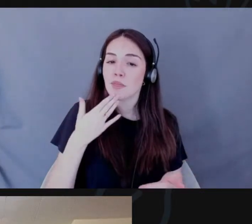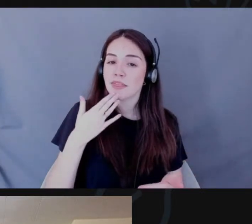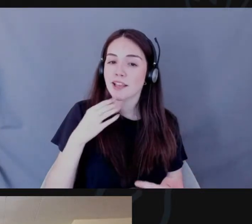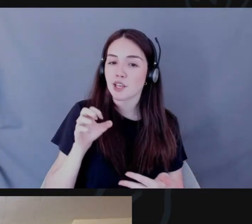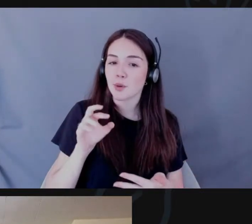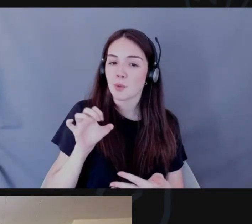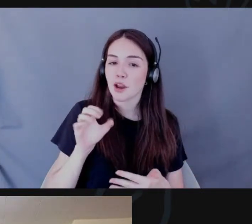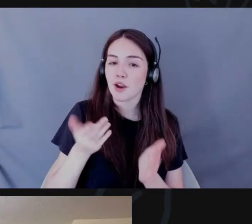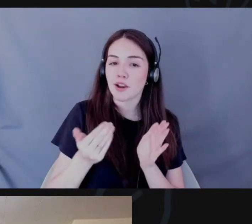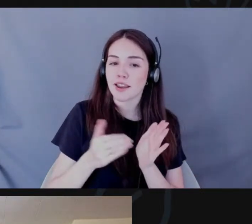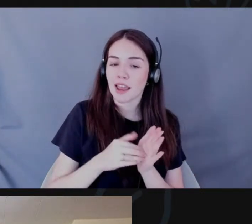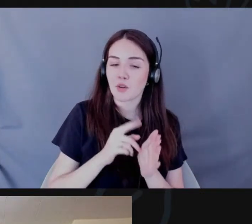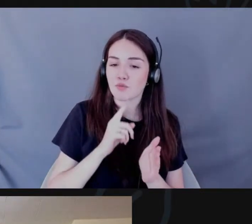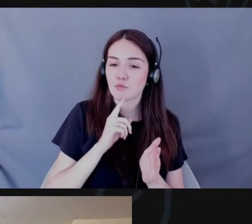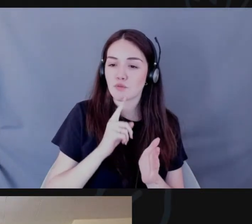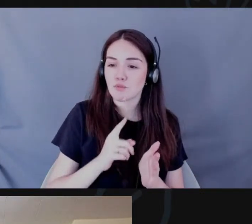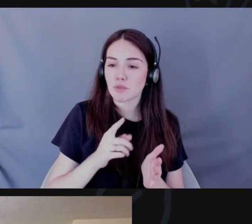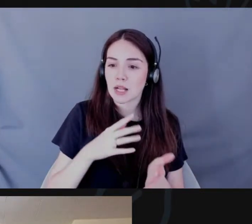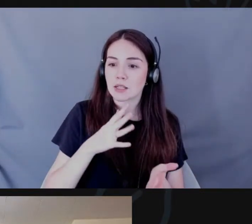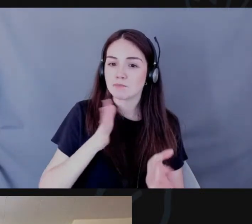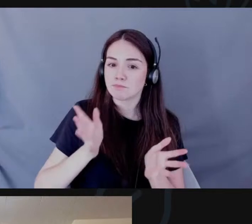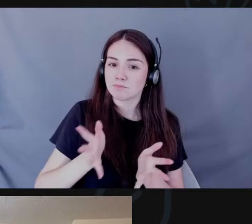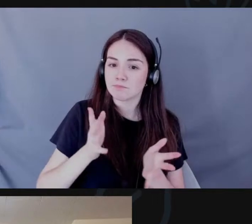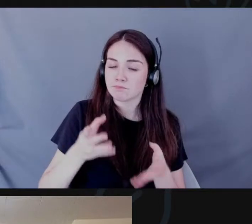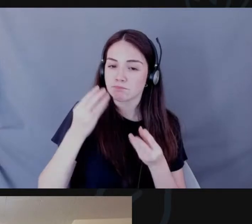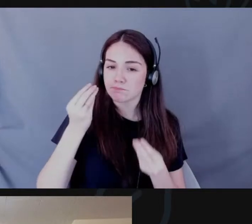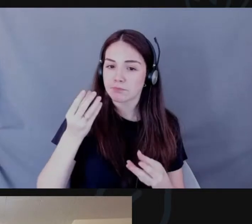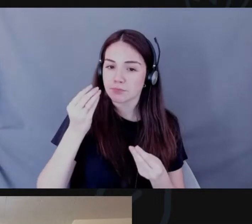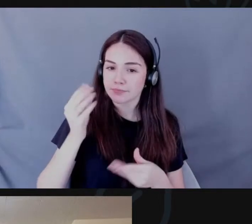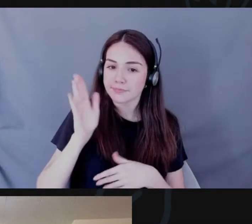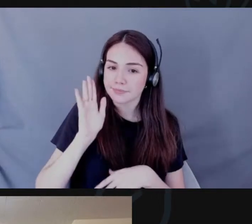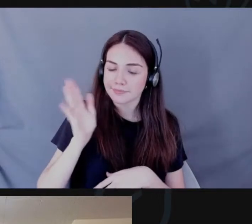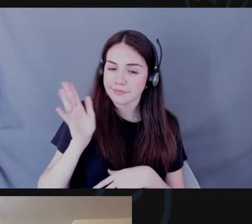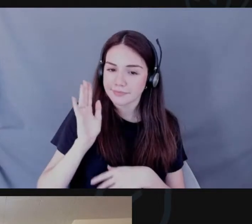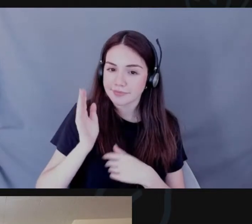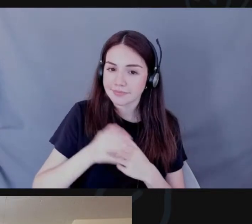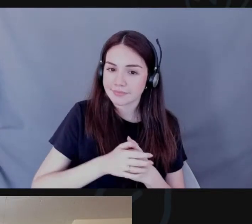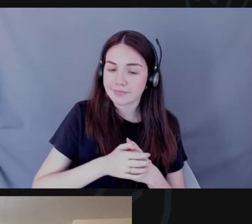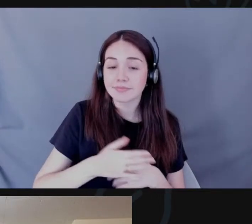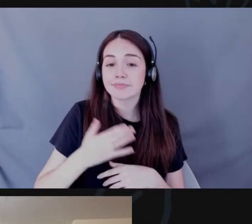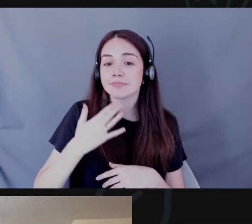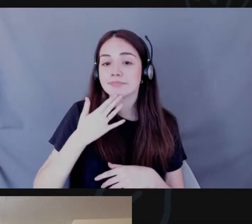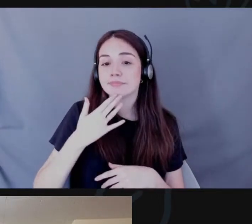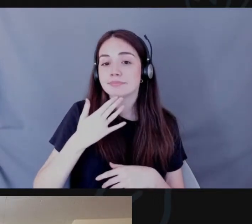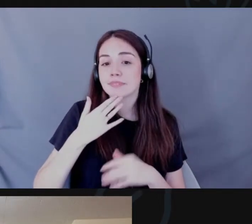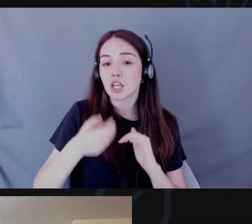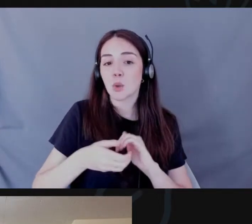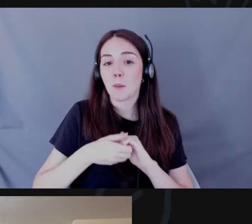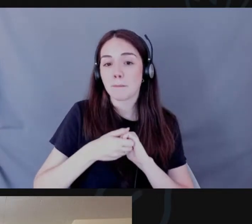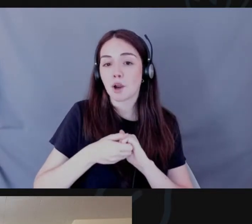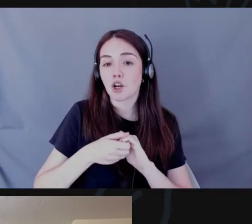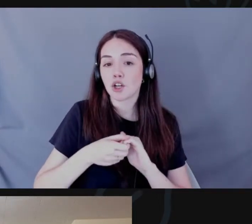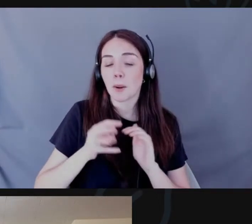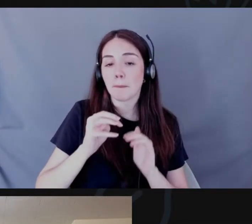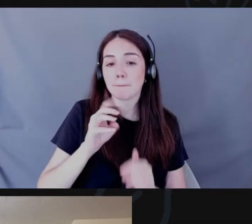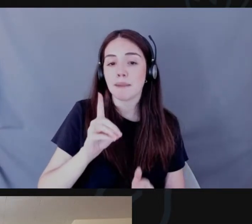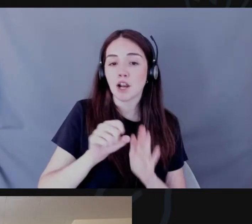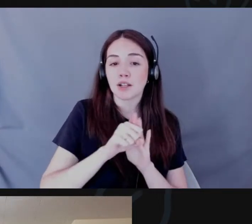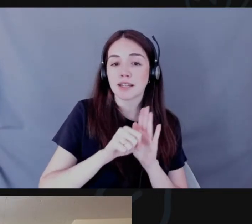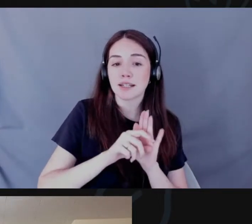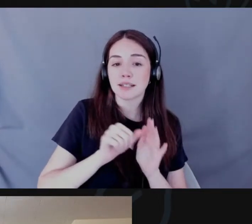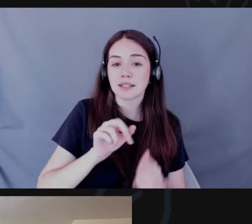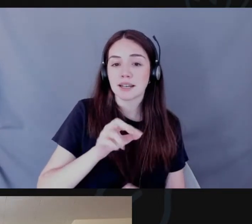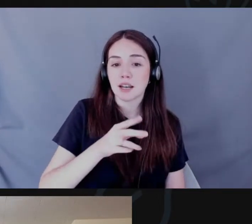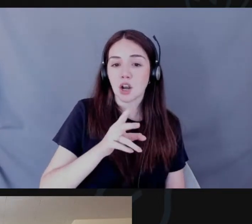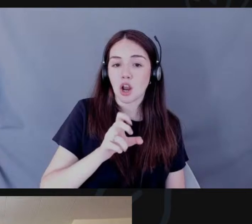a really engaging and informative presentation. Thank you to our partners at the Maryland State Archives and Maryland